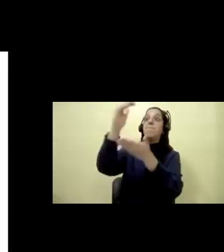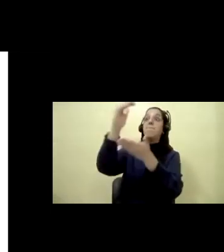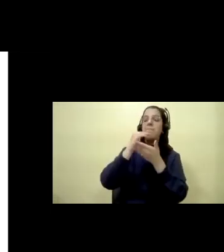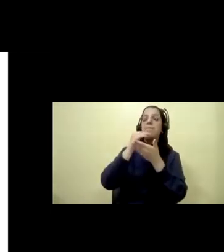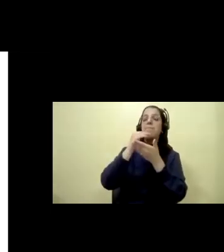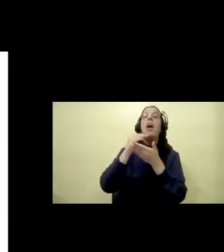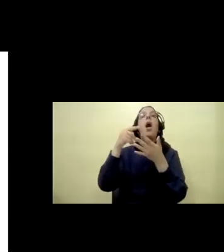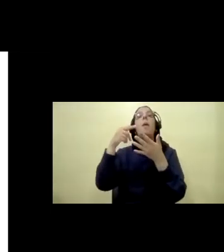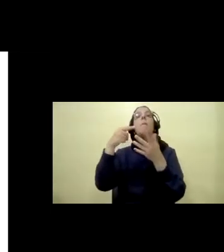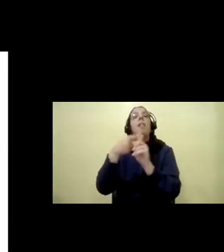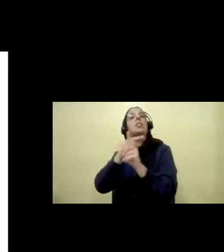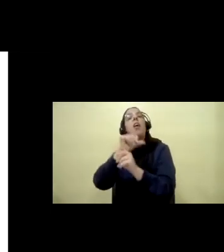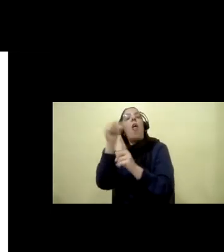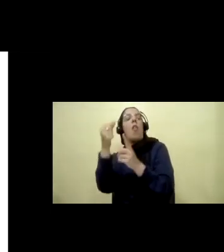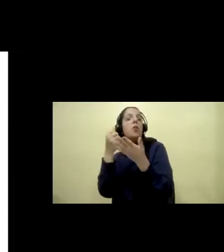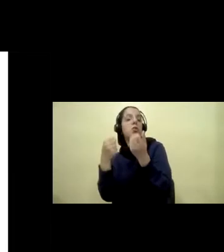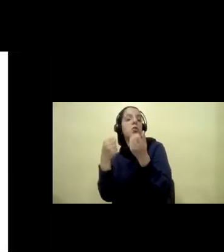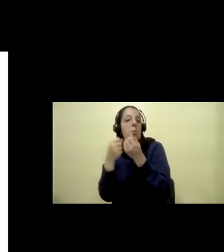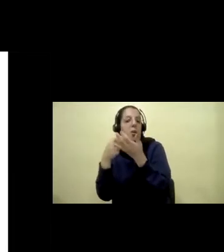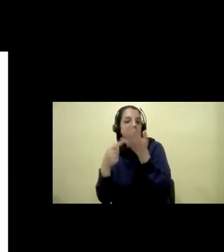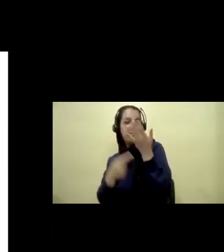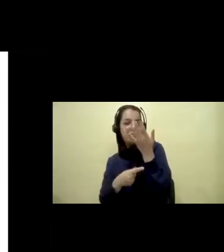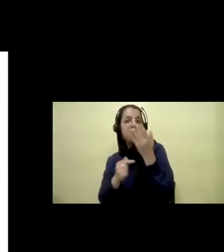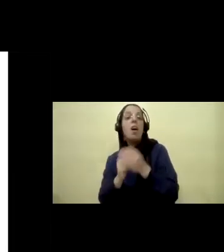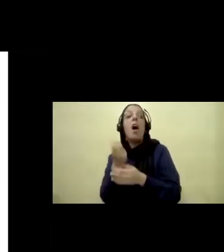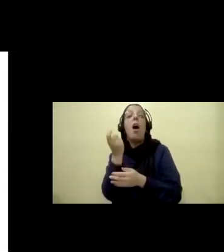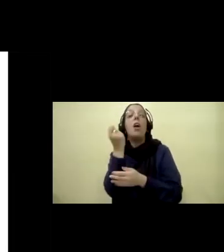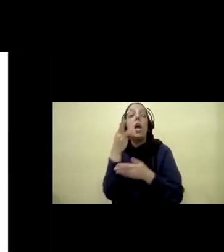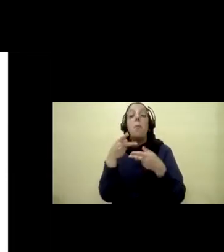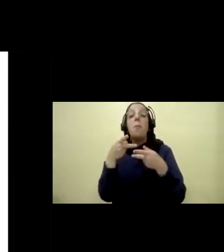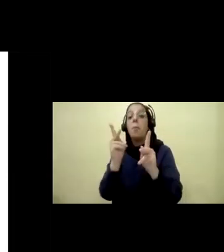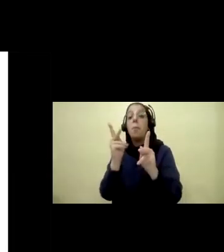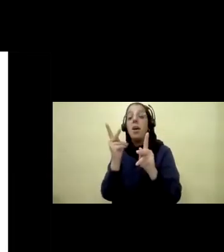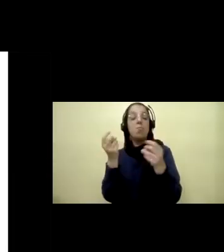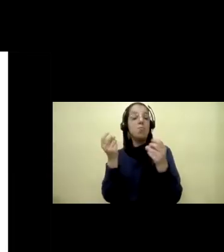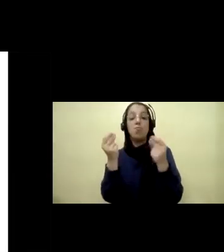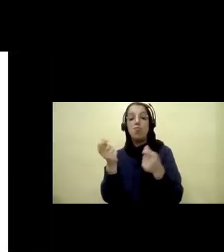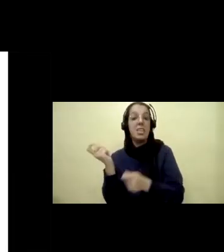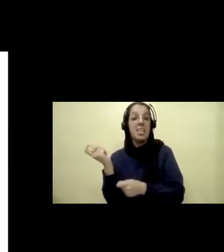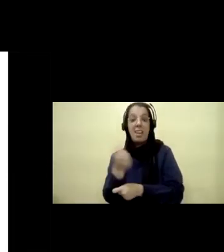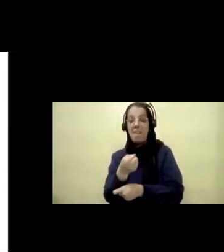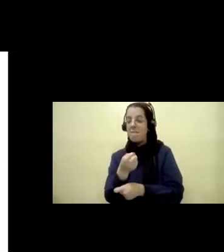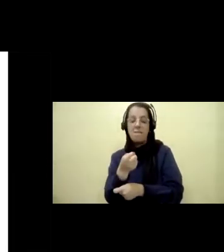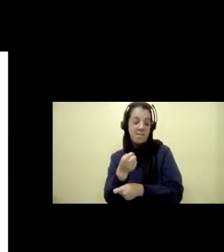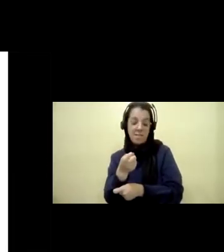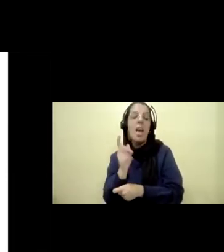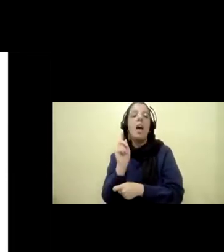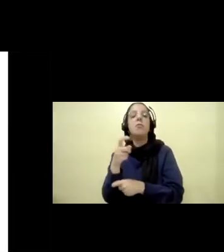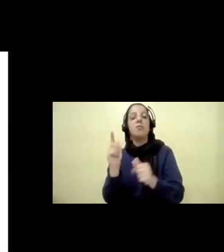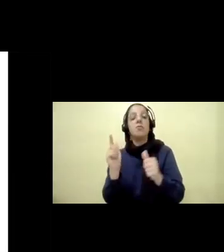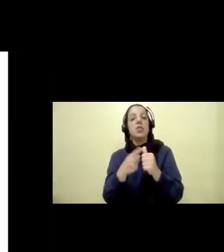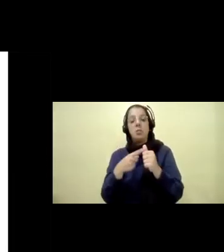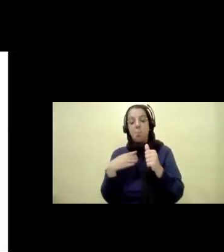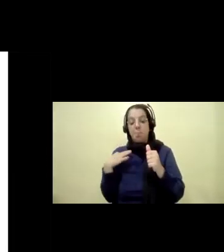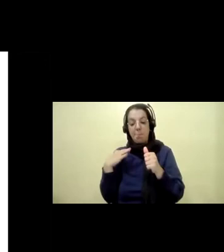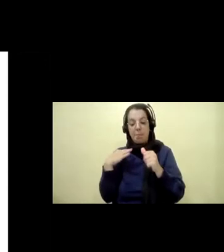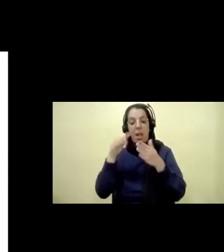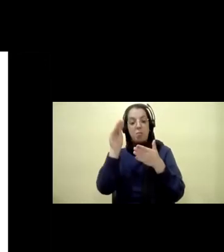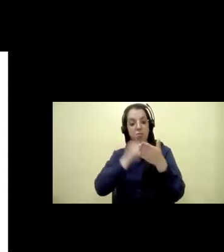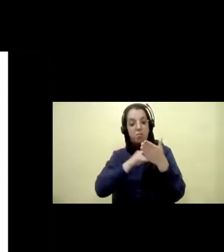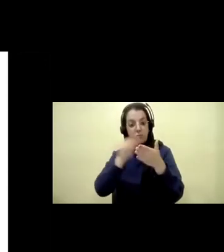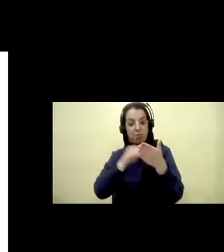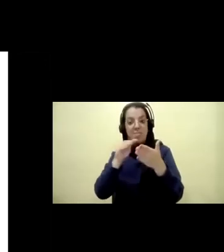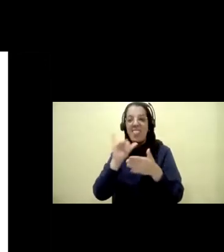not necessarily given a permit right away. You still have to go through the permit application process. The cost of that